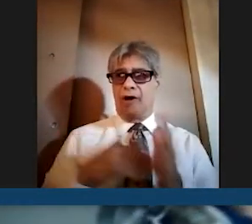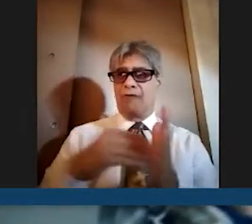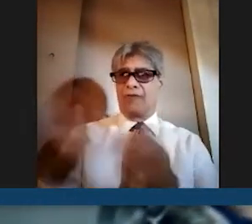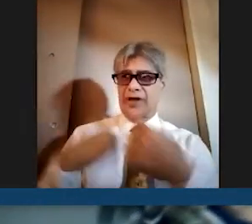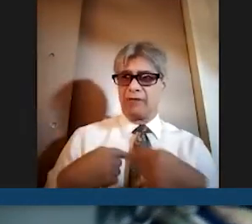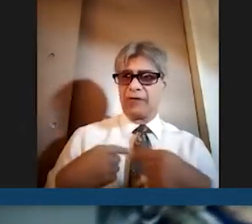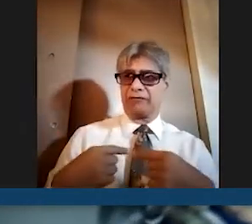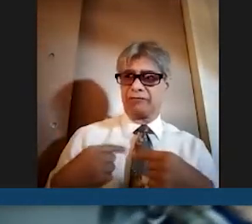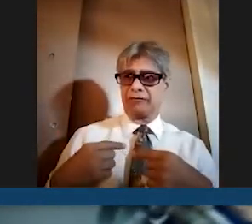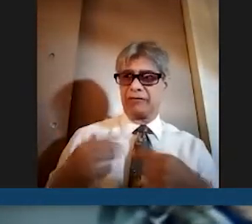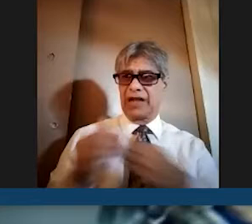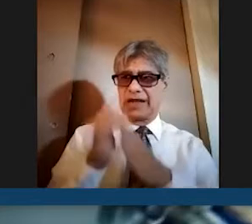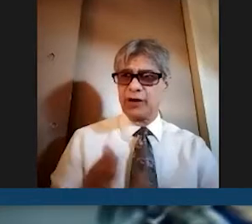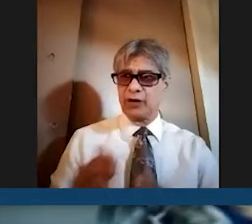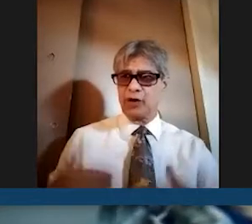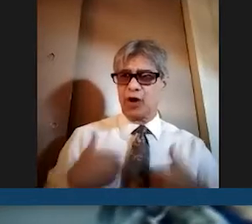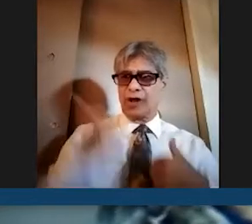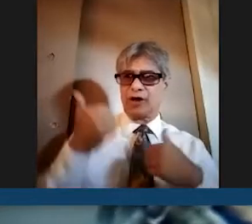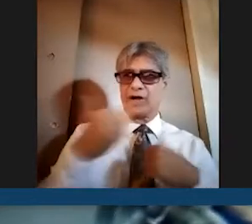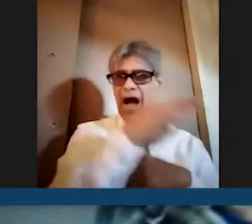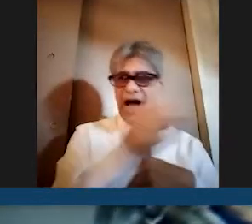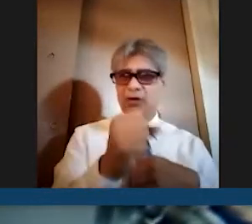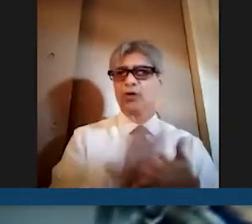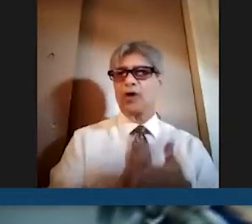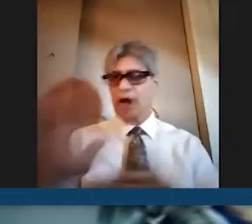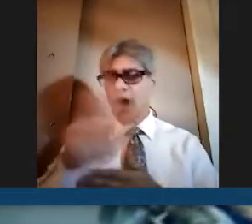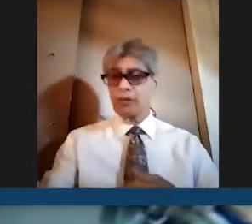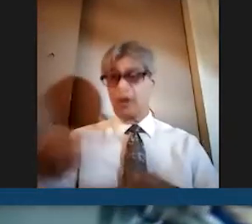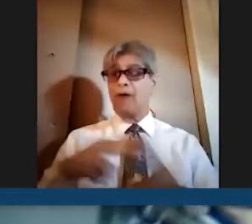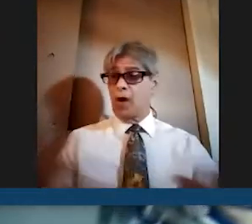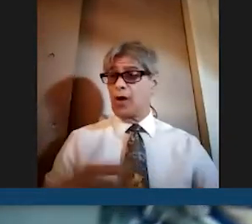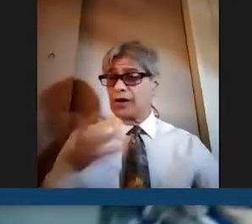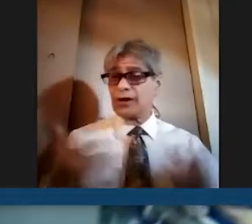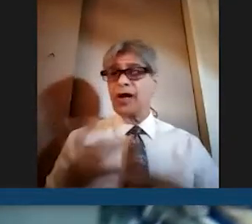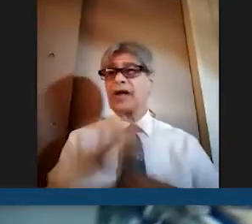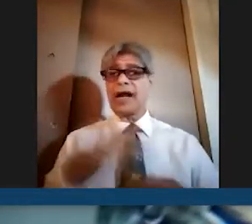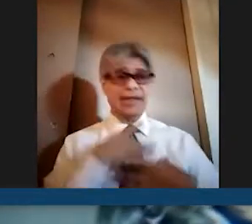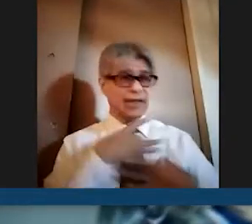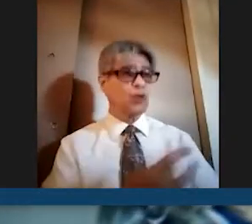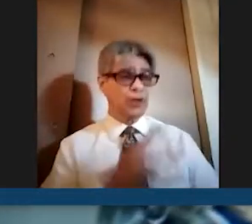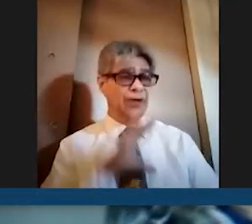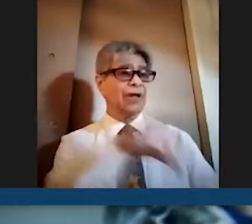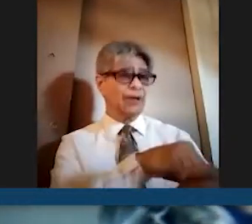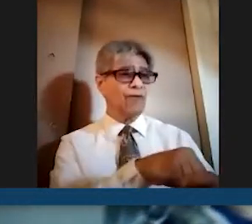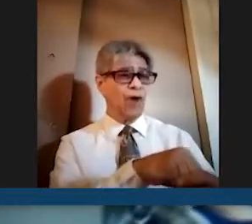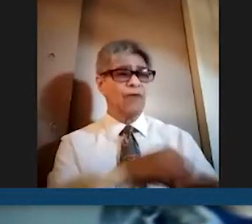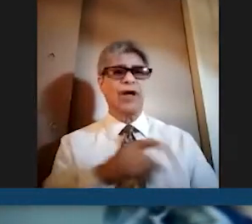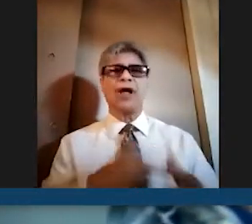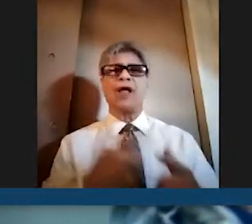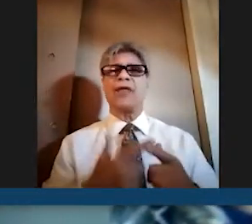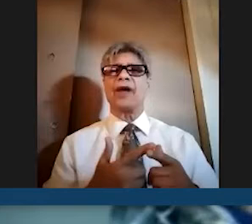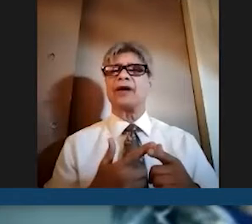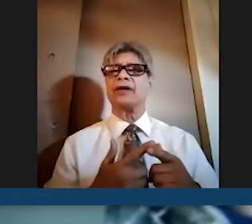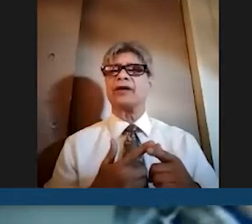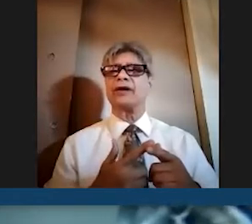younger, in high school going into college, that were very excited and interested in getting involved and